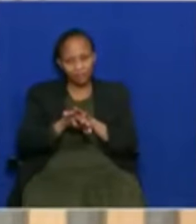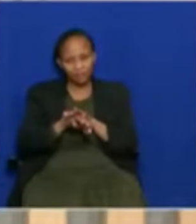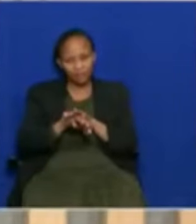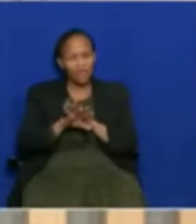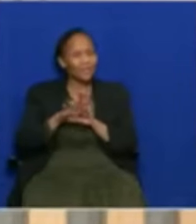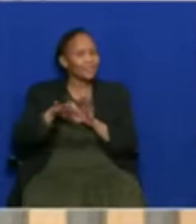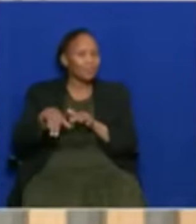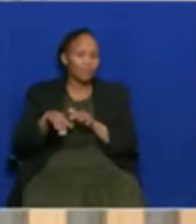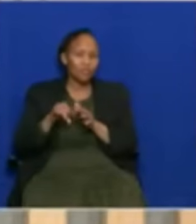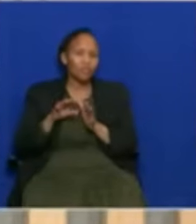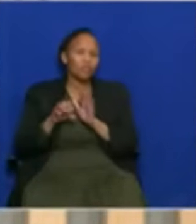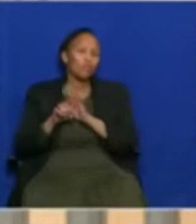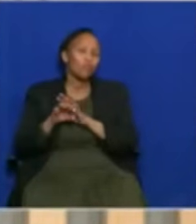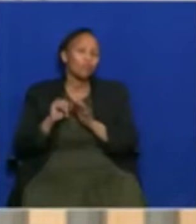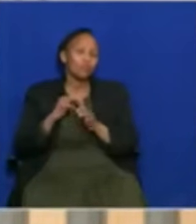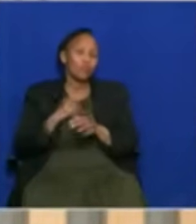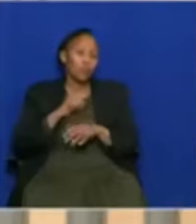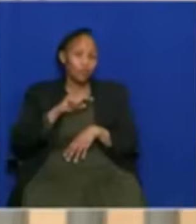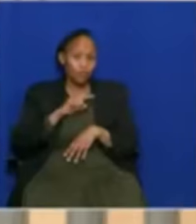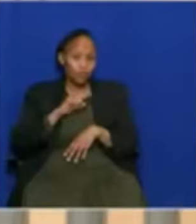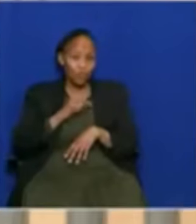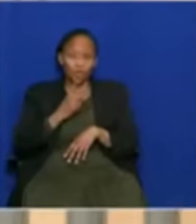previous attempts to fill that post.